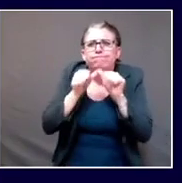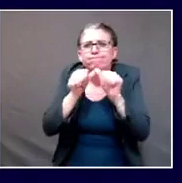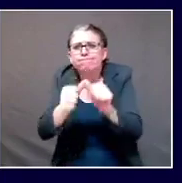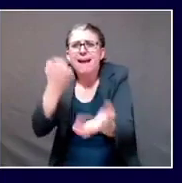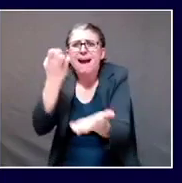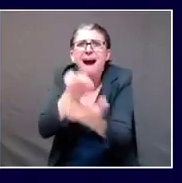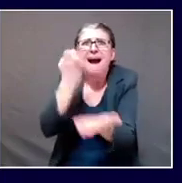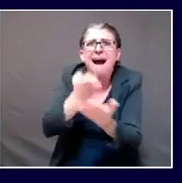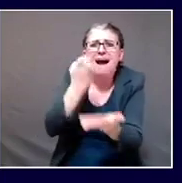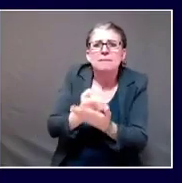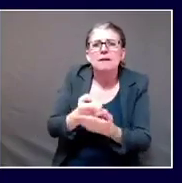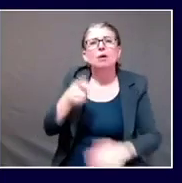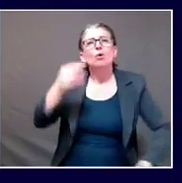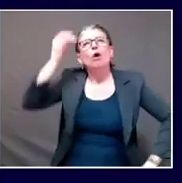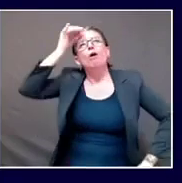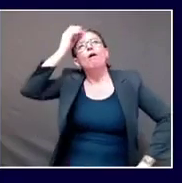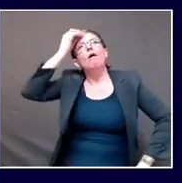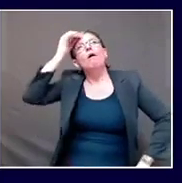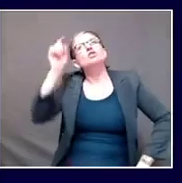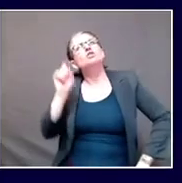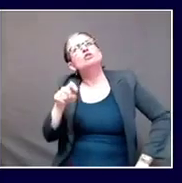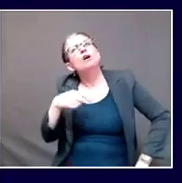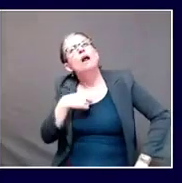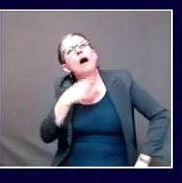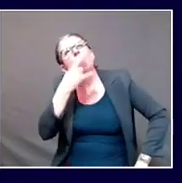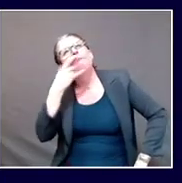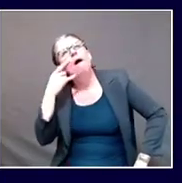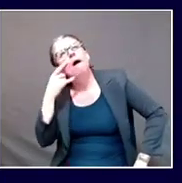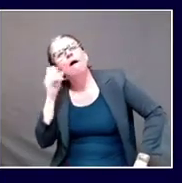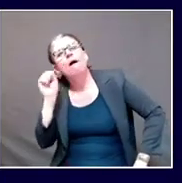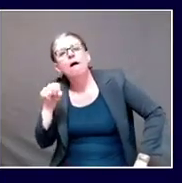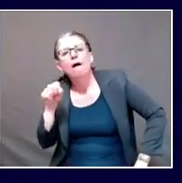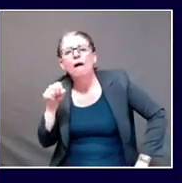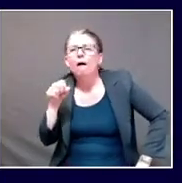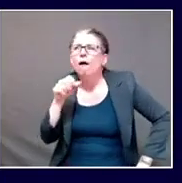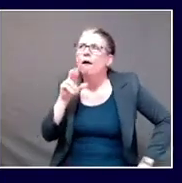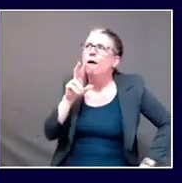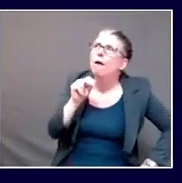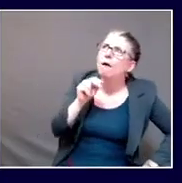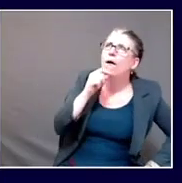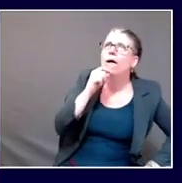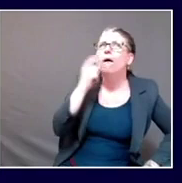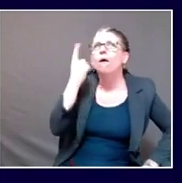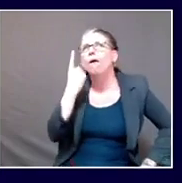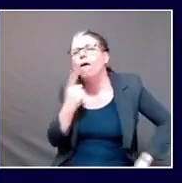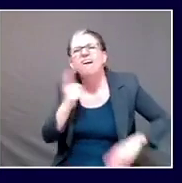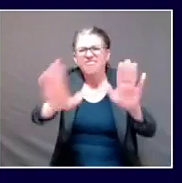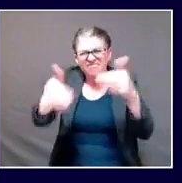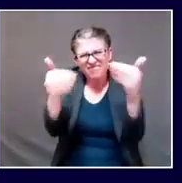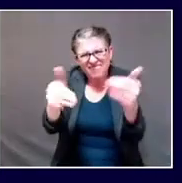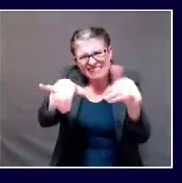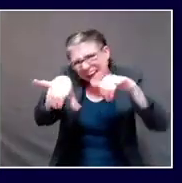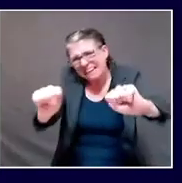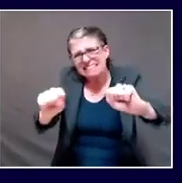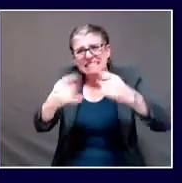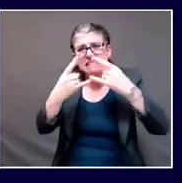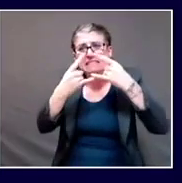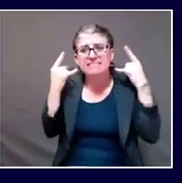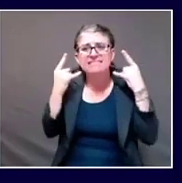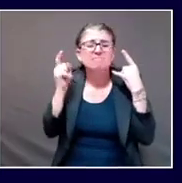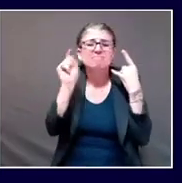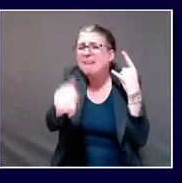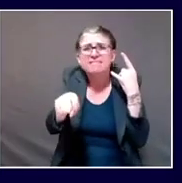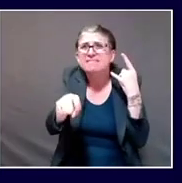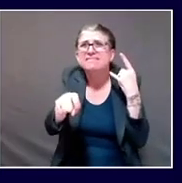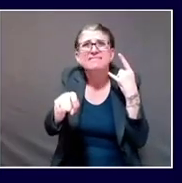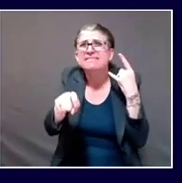agree with the policy and the law and the requirement and the advice of professionals from Dr. Shah, Dr. Fauci and so many, many